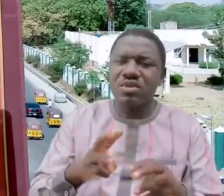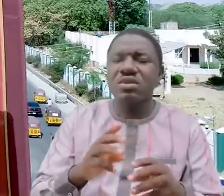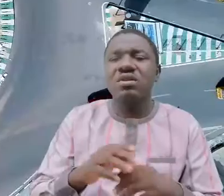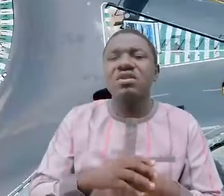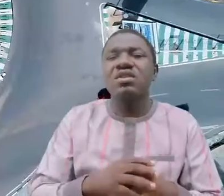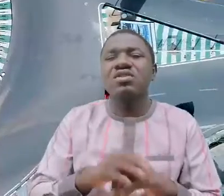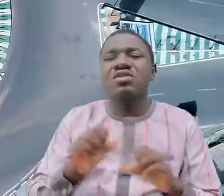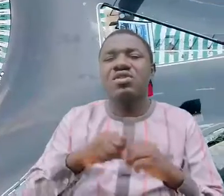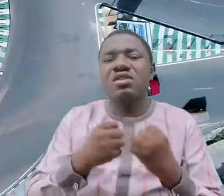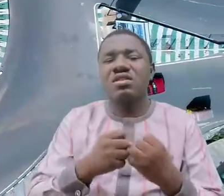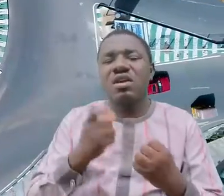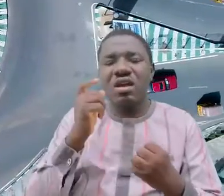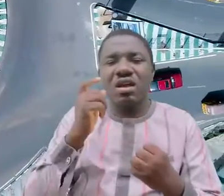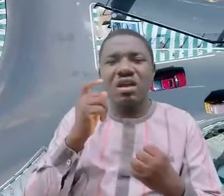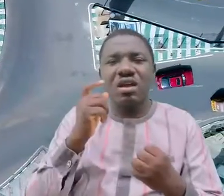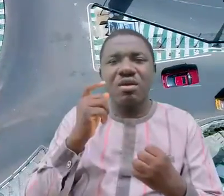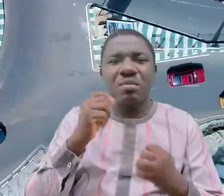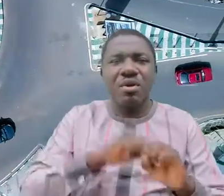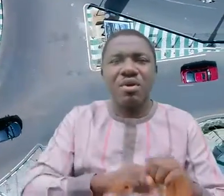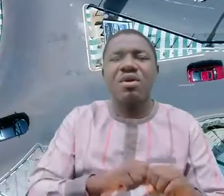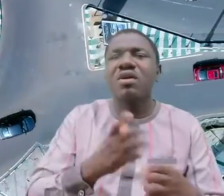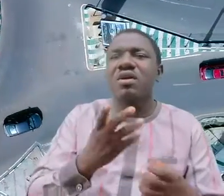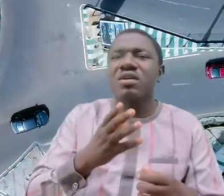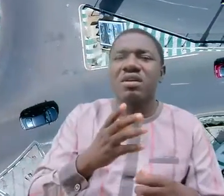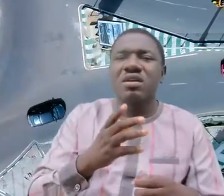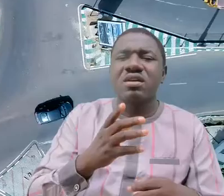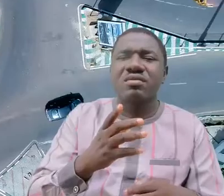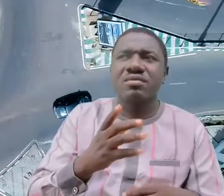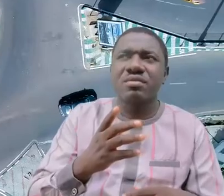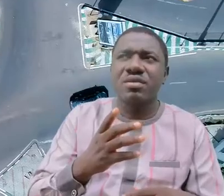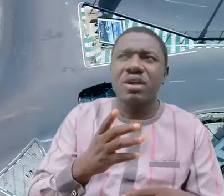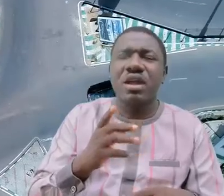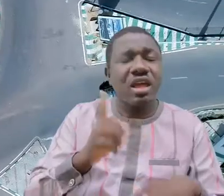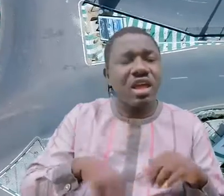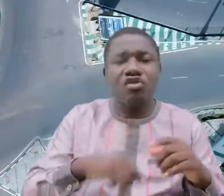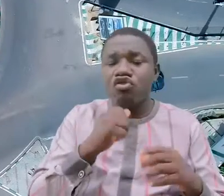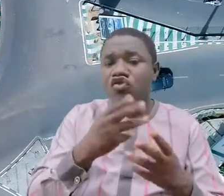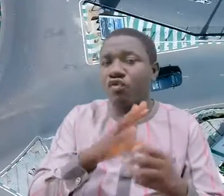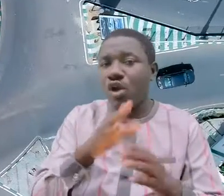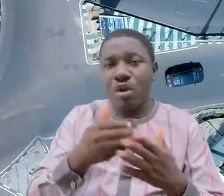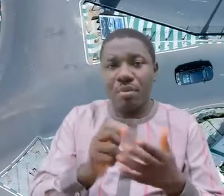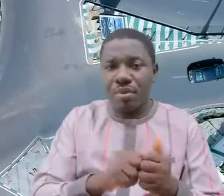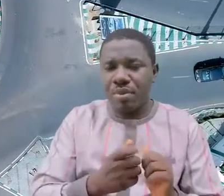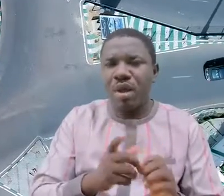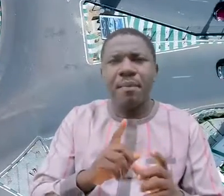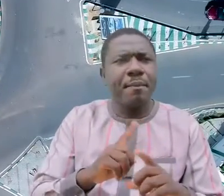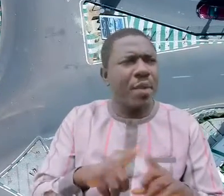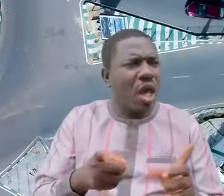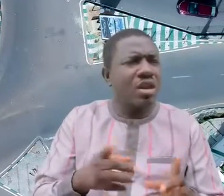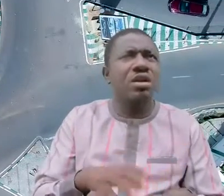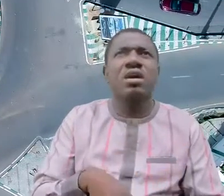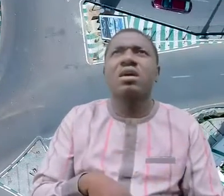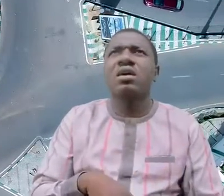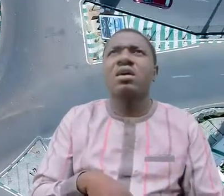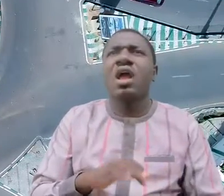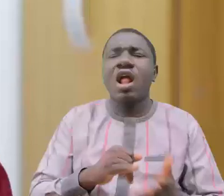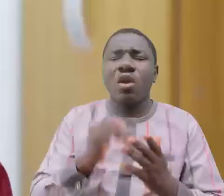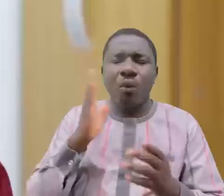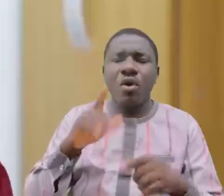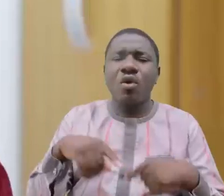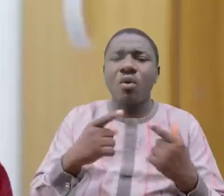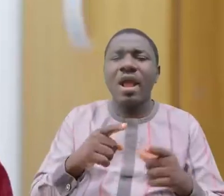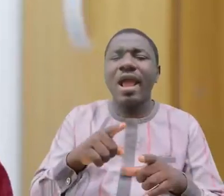manner. Social protection can't solve all the problems we have, definitely, in the country or in the state, but it